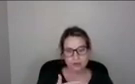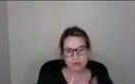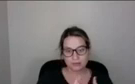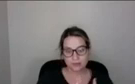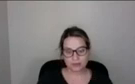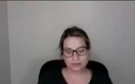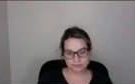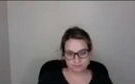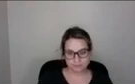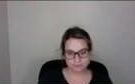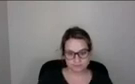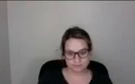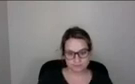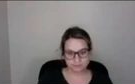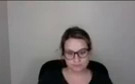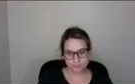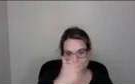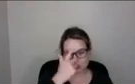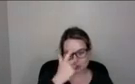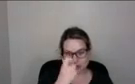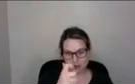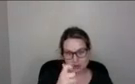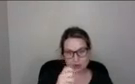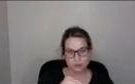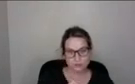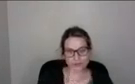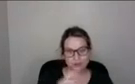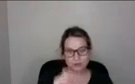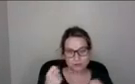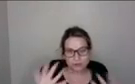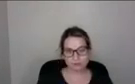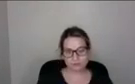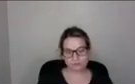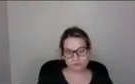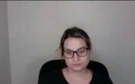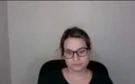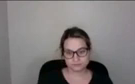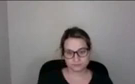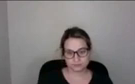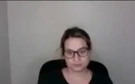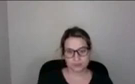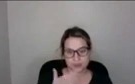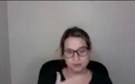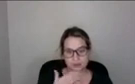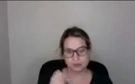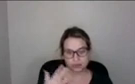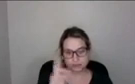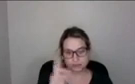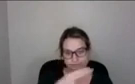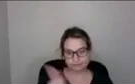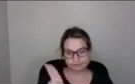porque nos afectaría mucho, because it will affect us a lot. Muchas gracias, que Dios los bendiga. Thank you so much and God bless you.